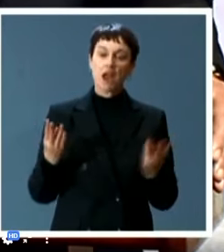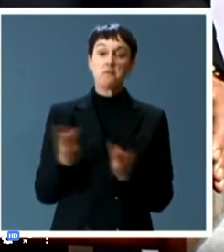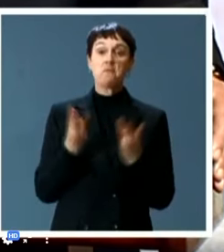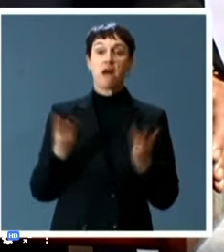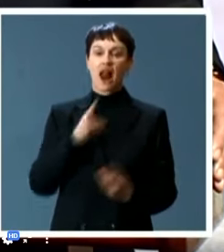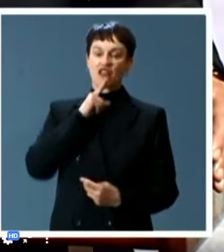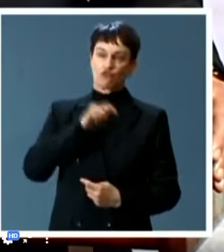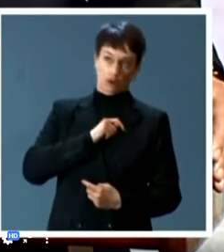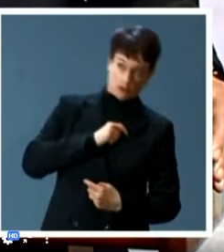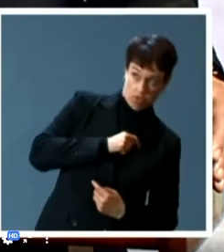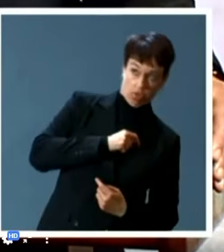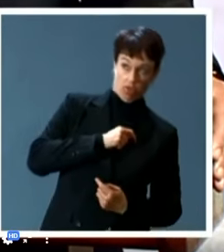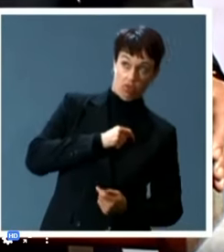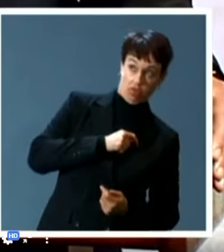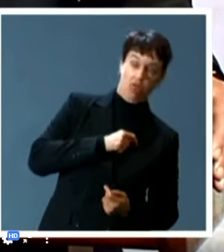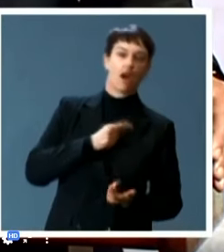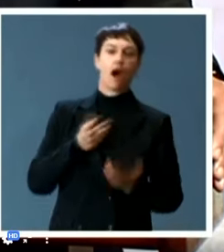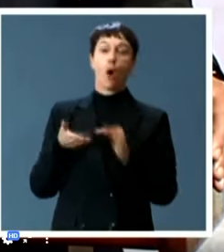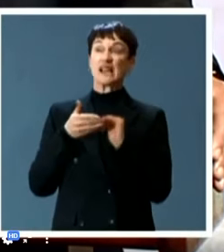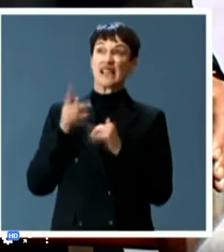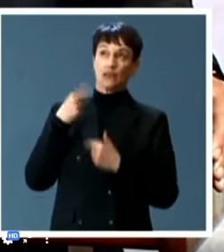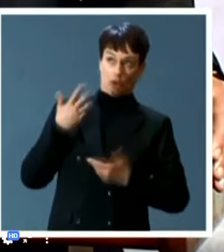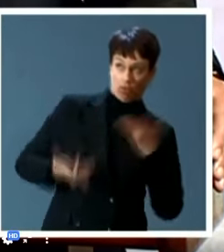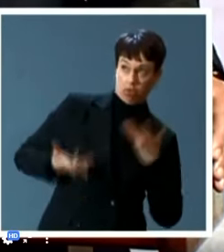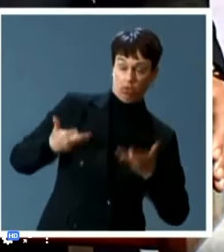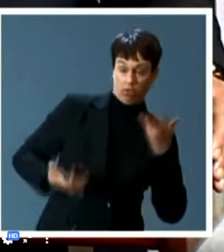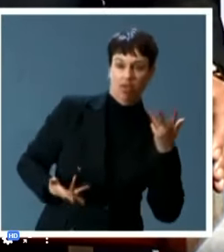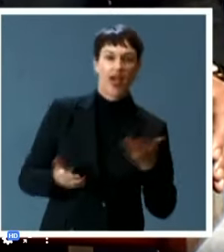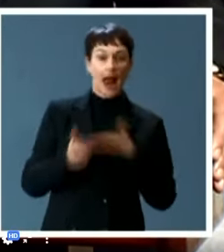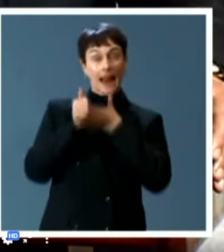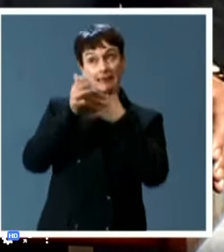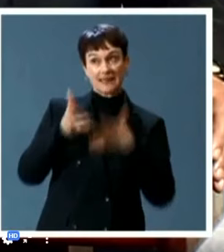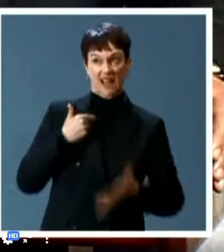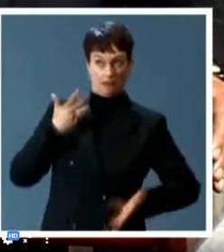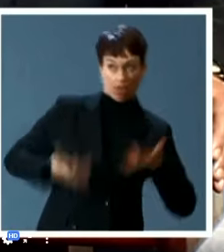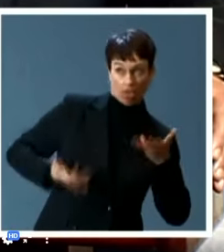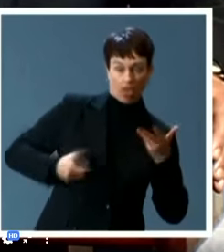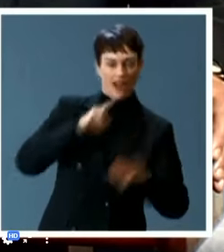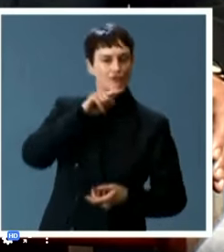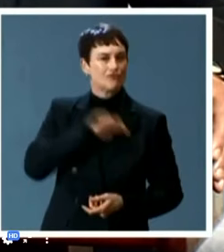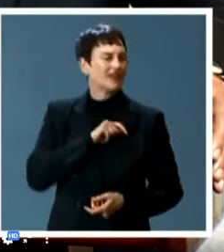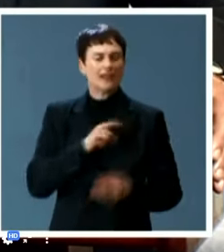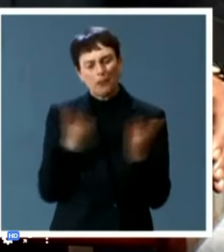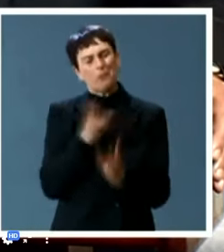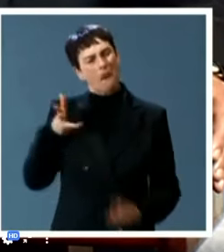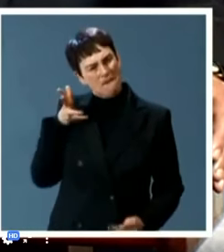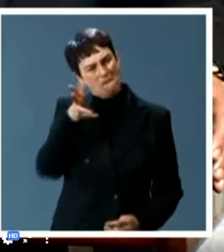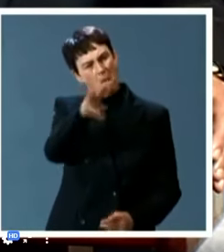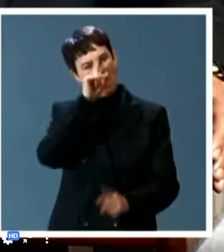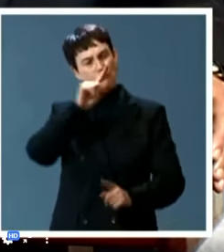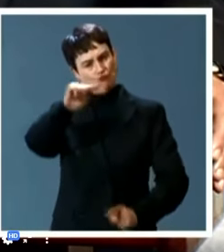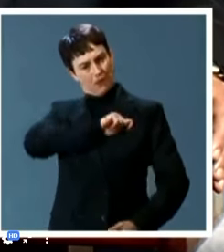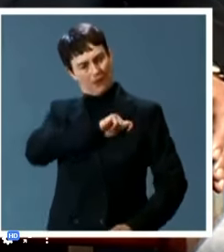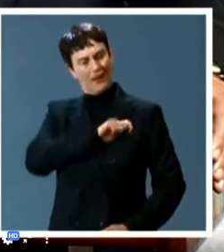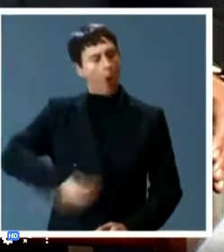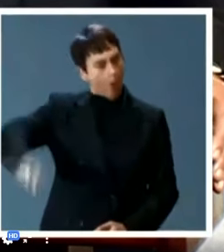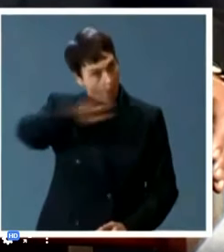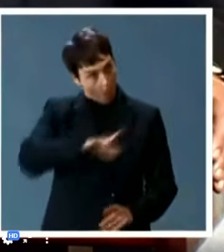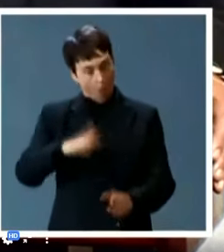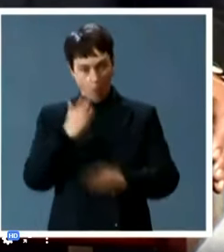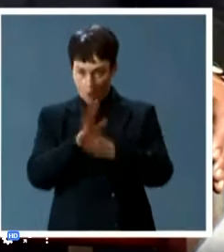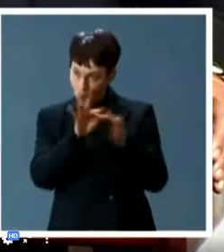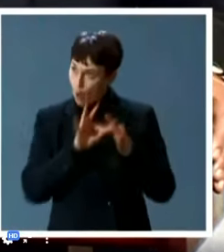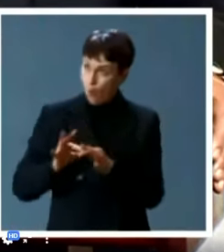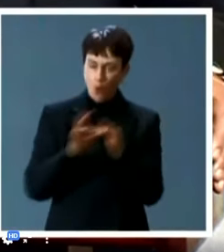institutions, and leaders threaten us all. People want social and economic systems that work for everyone. They want their human rights